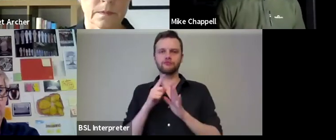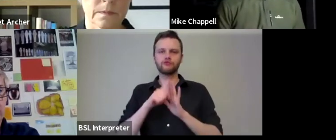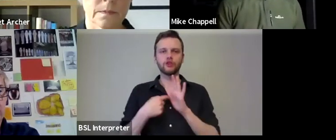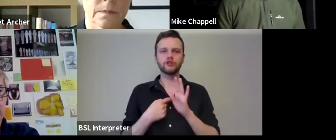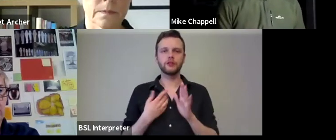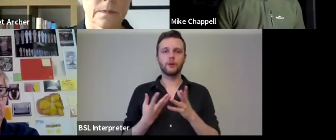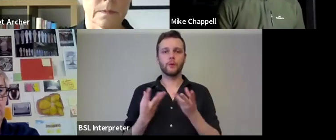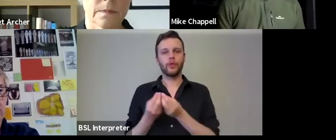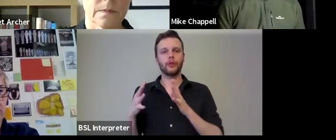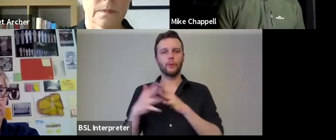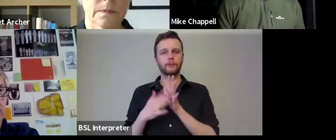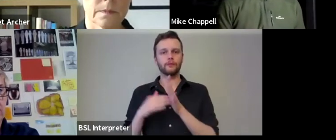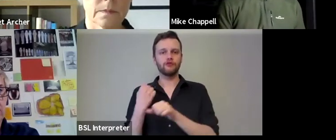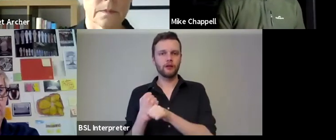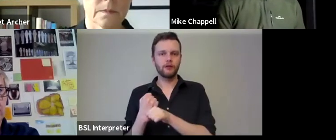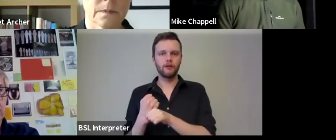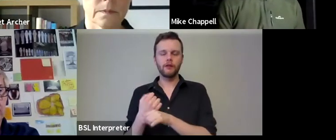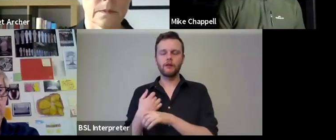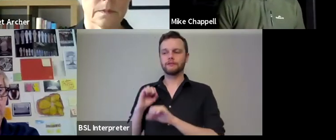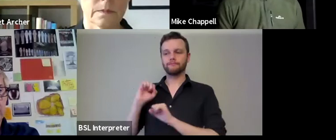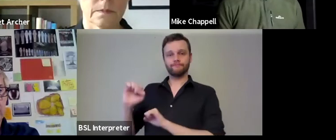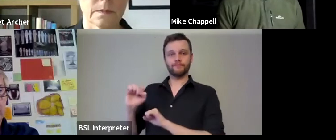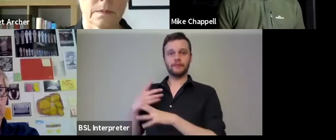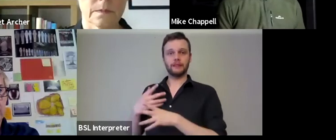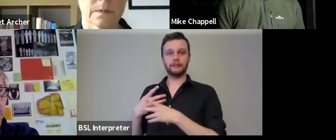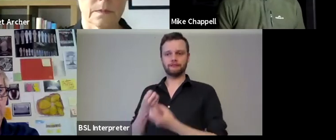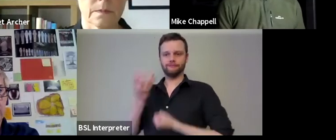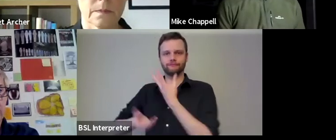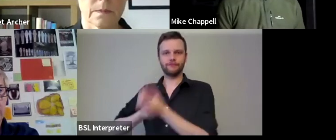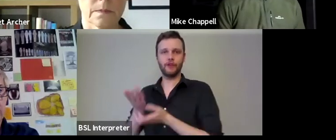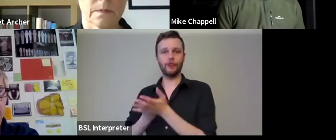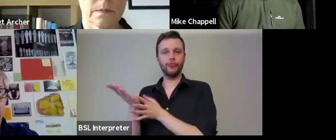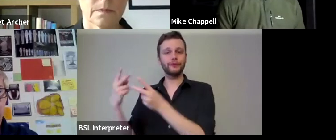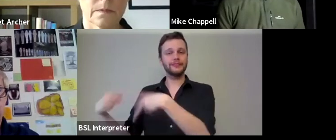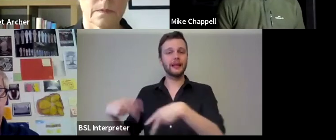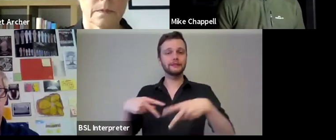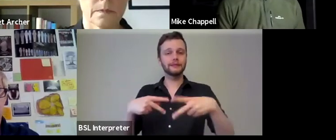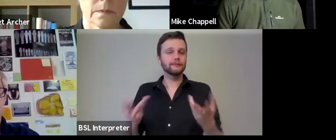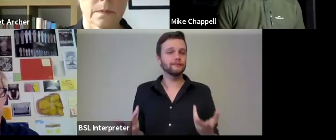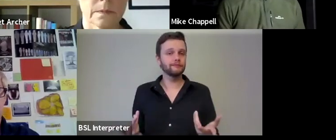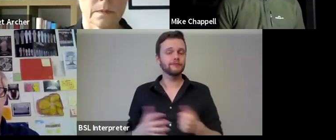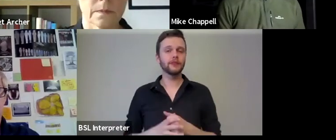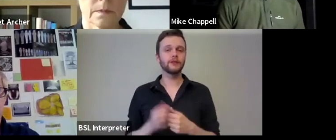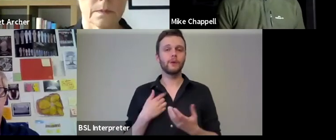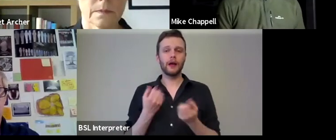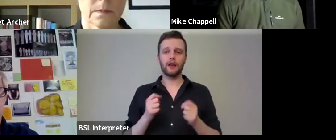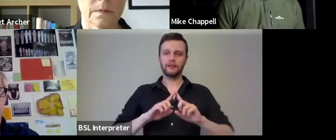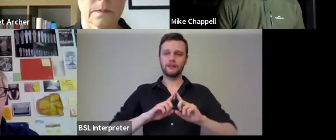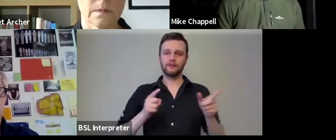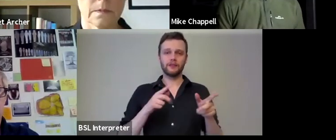Wayne McGregor. Wayne McGregor outputted that data as dance. So we kind of have a whole series of